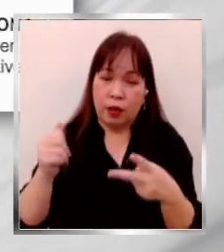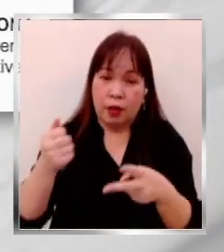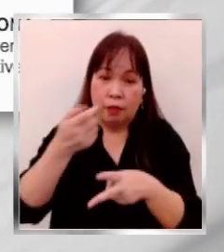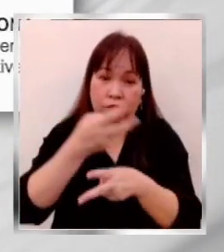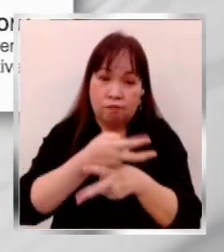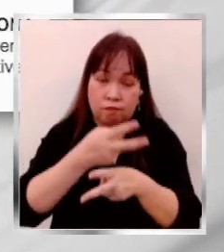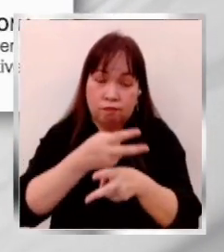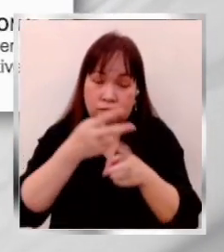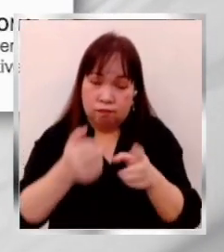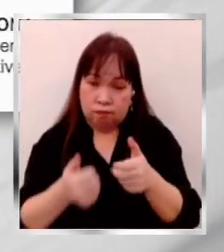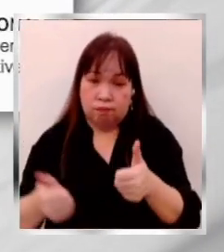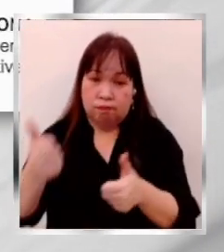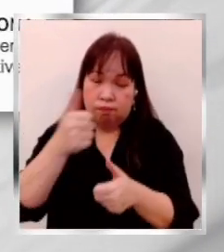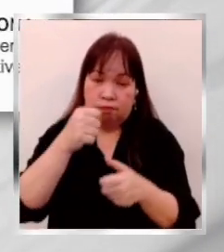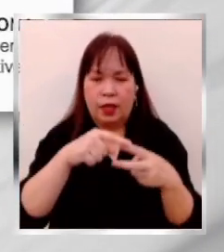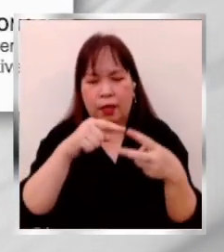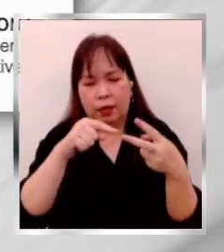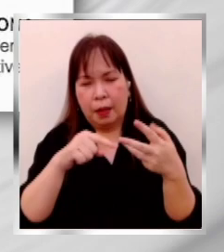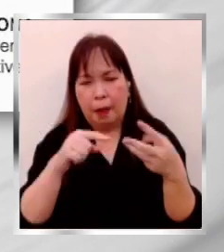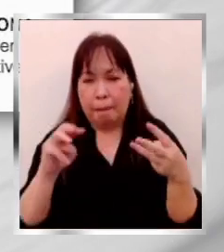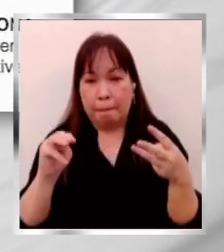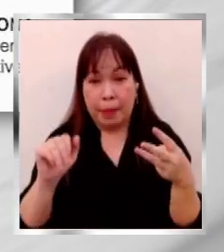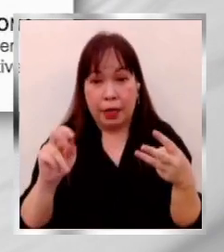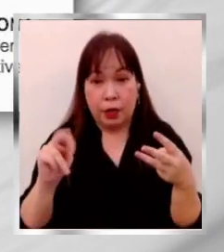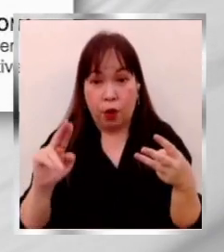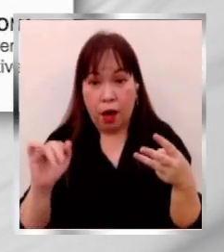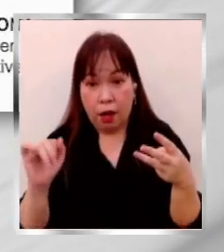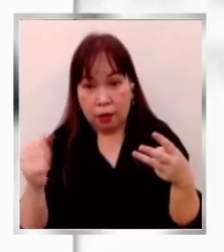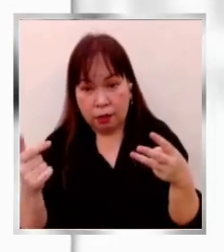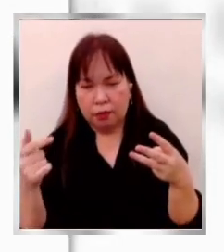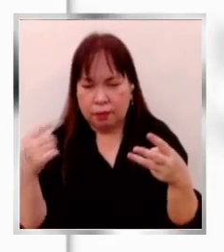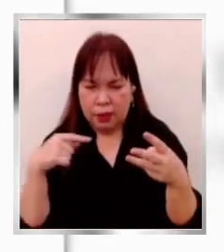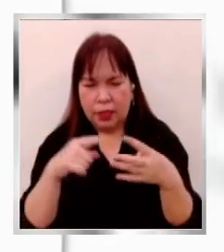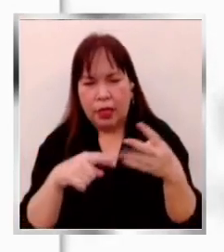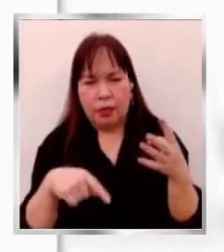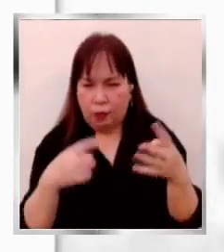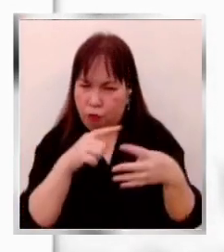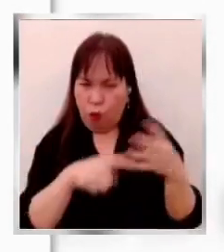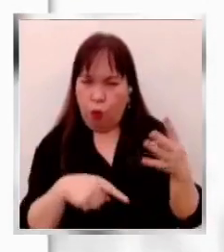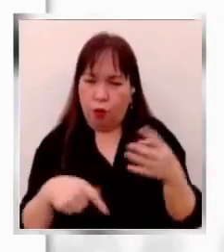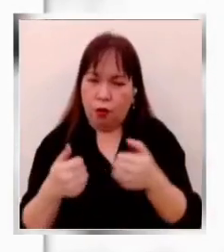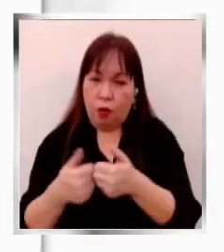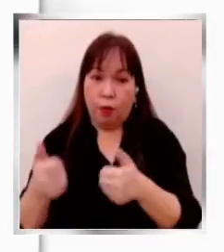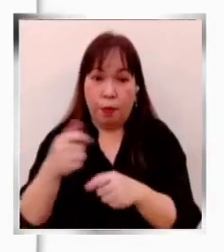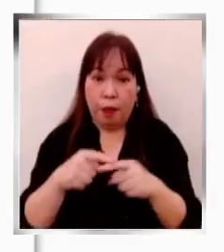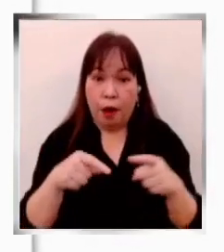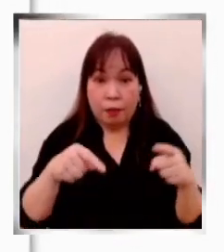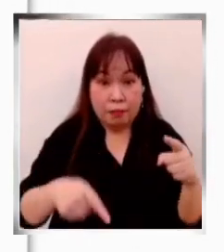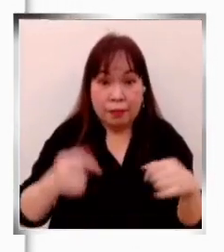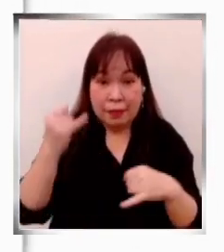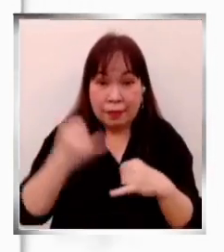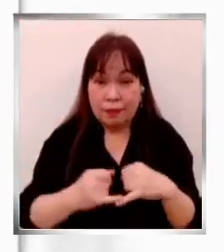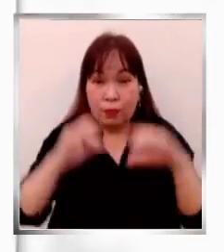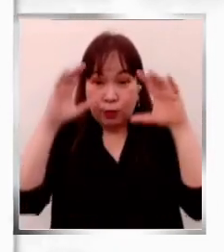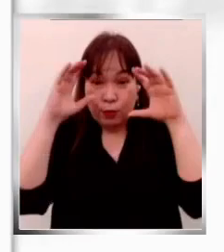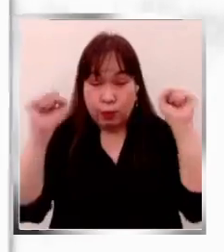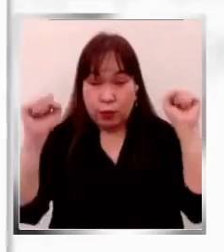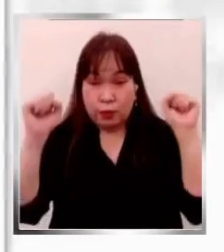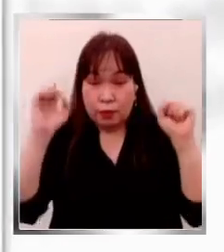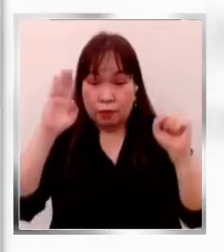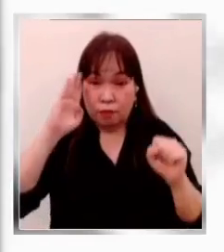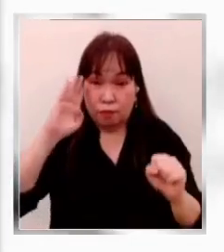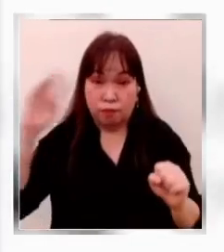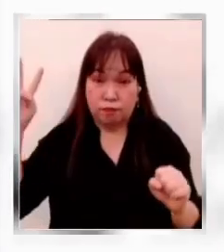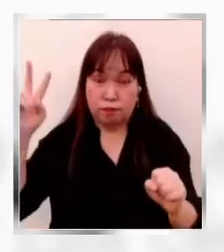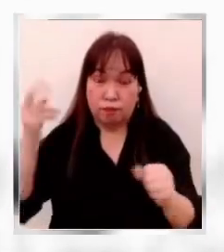Mitzi Mangwag at Lanter's Representative Pablo Luis Ascona. Pero wala itong pirma ni Pangulong Ferdinand Marcos Jr.